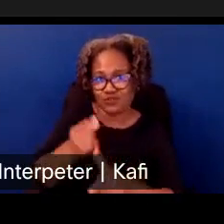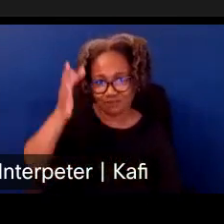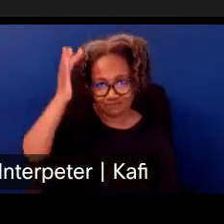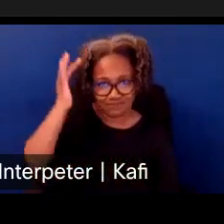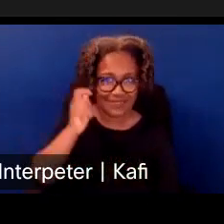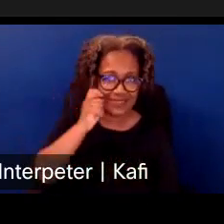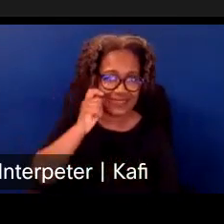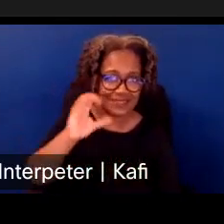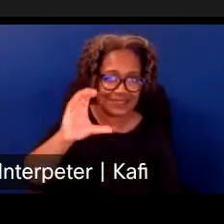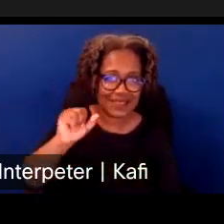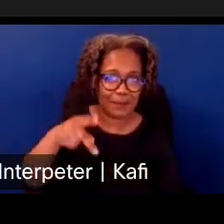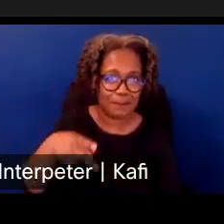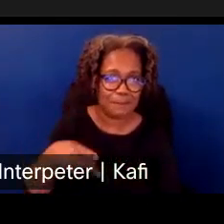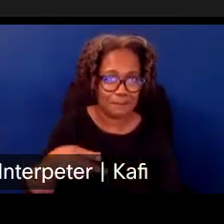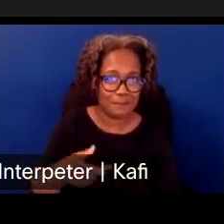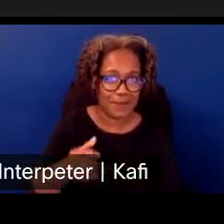So